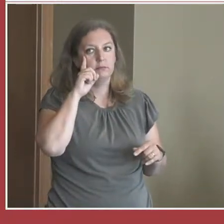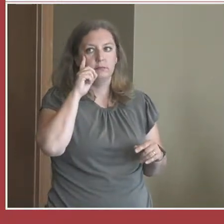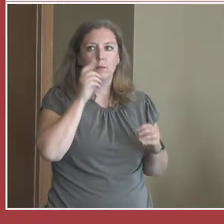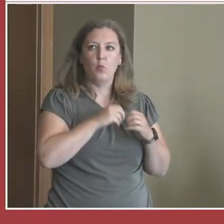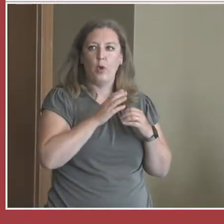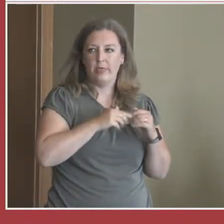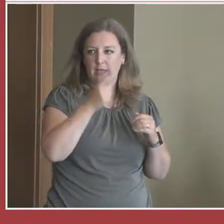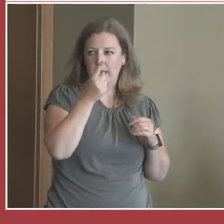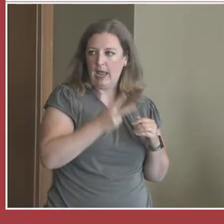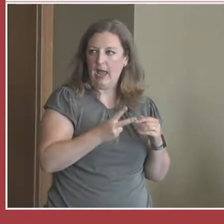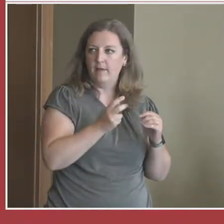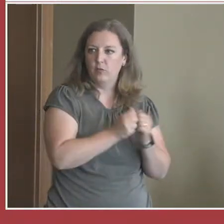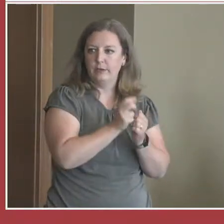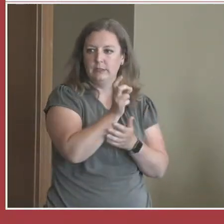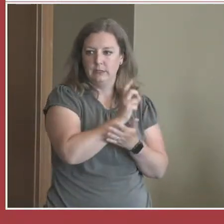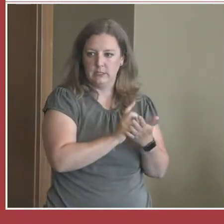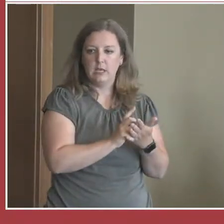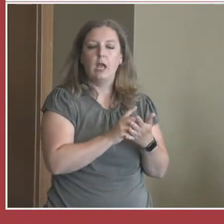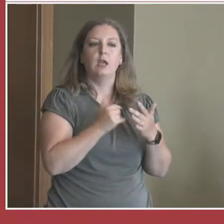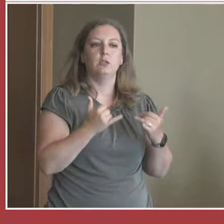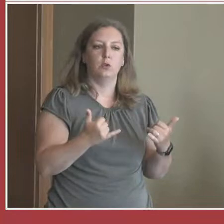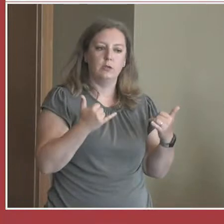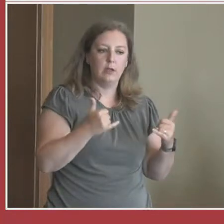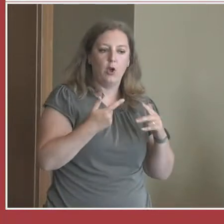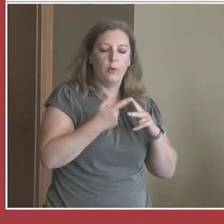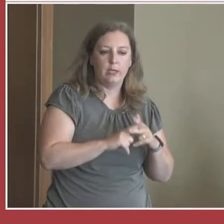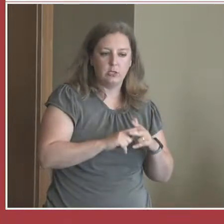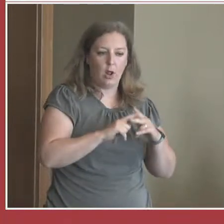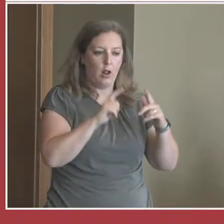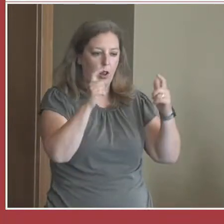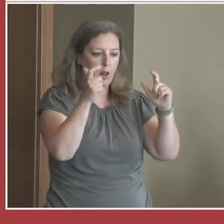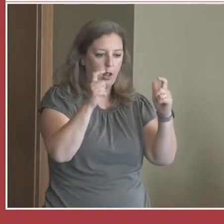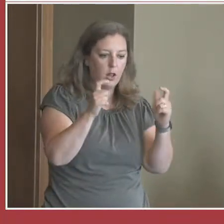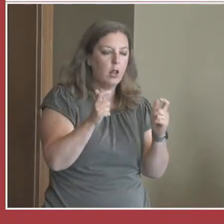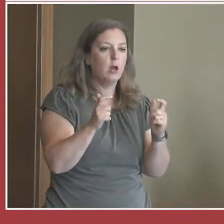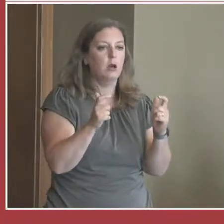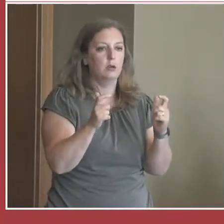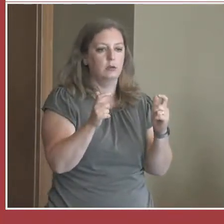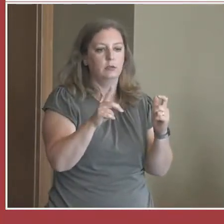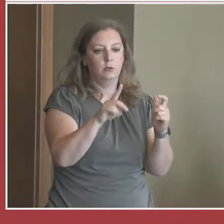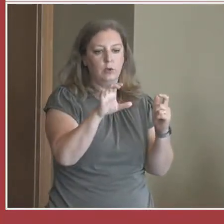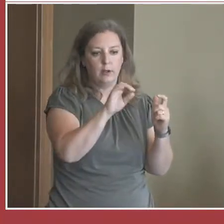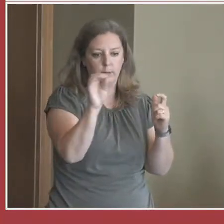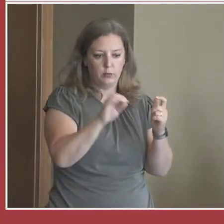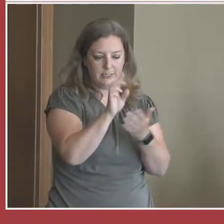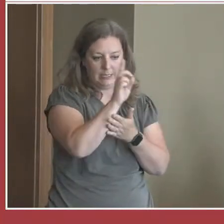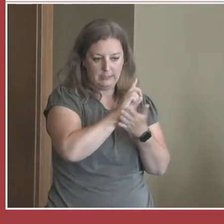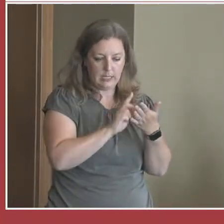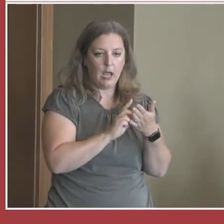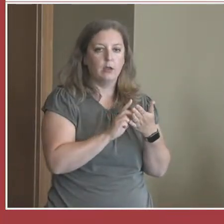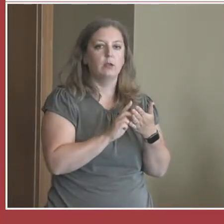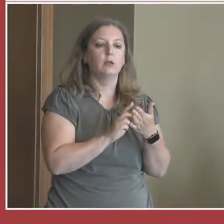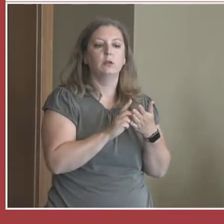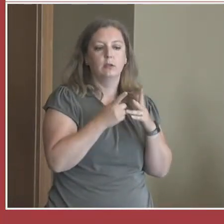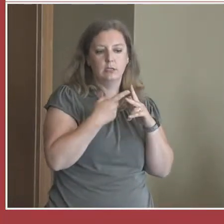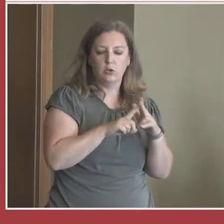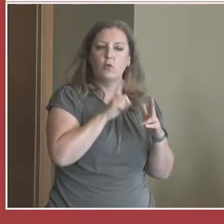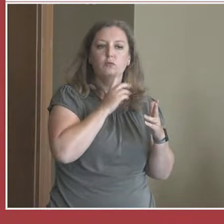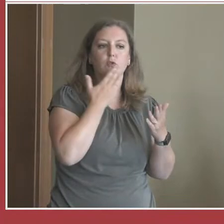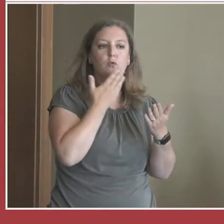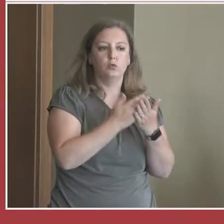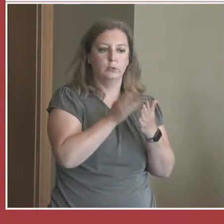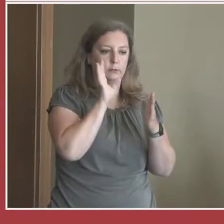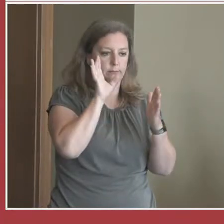halfway now on design, right? So now as we start to narrow into 100% schematic design, we start to get a real picture